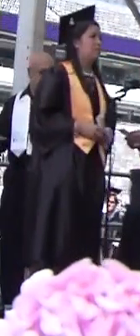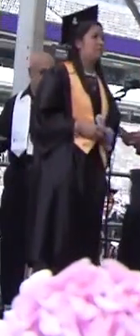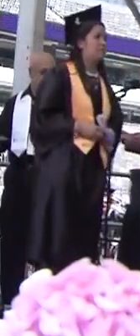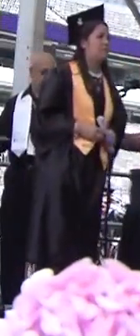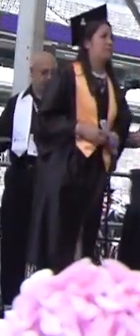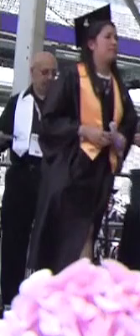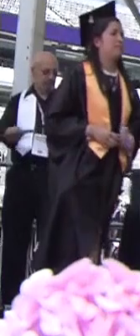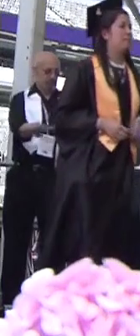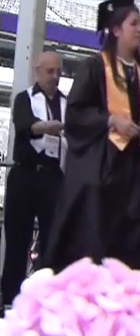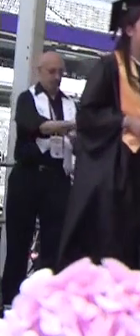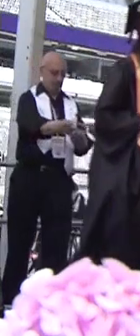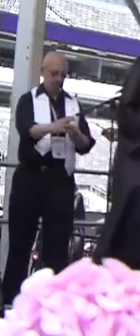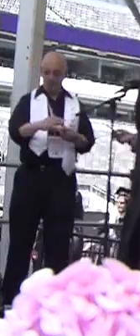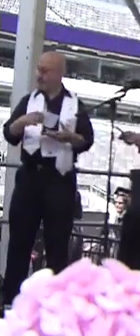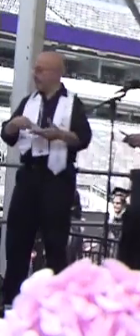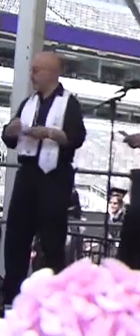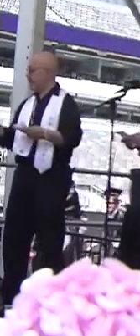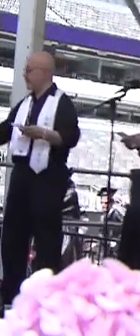Marianne Katabong.